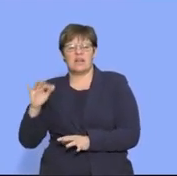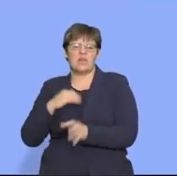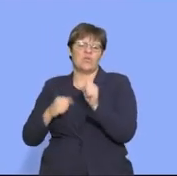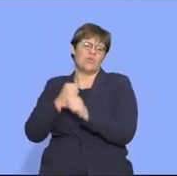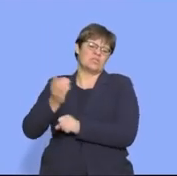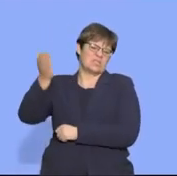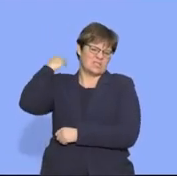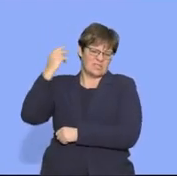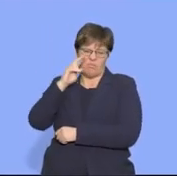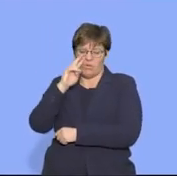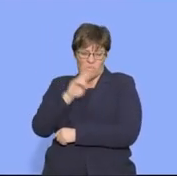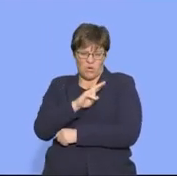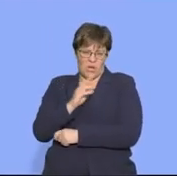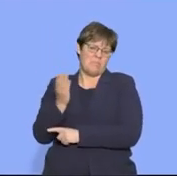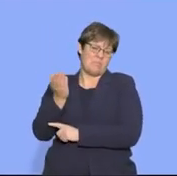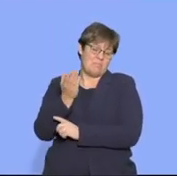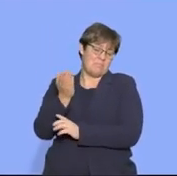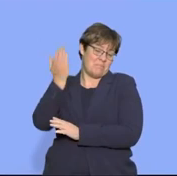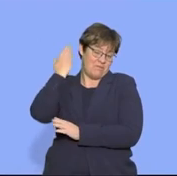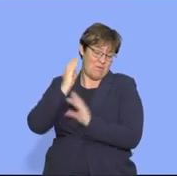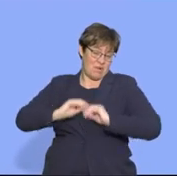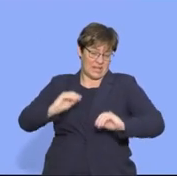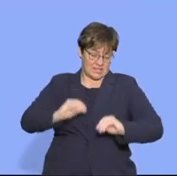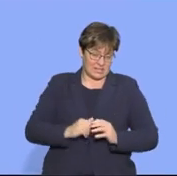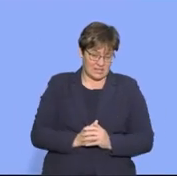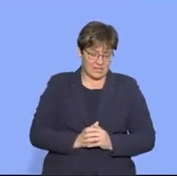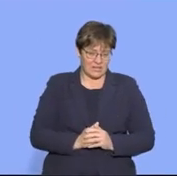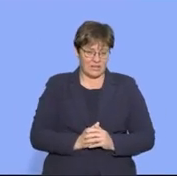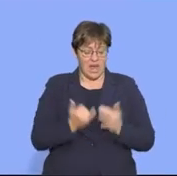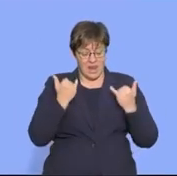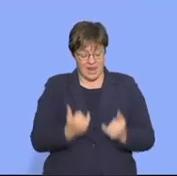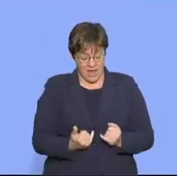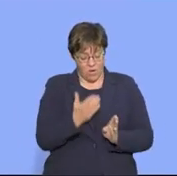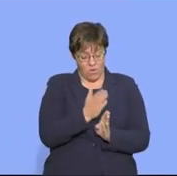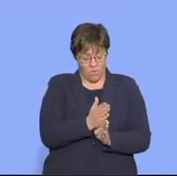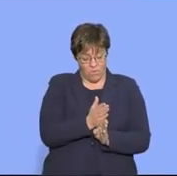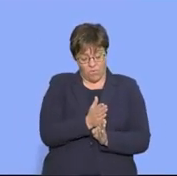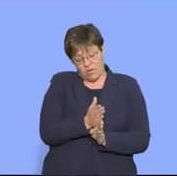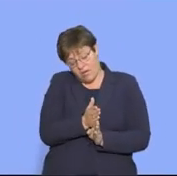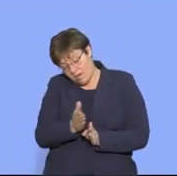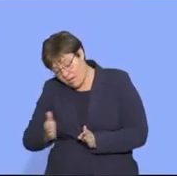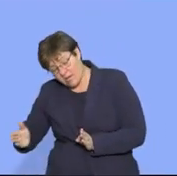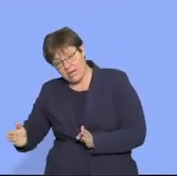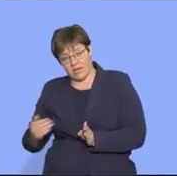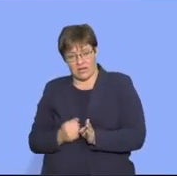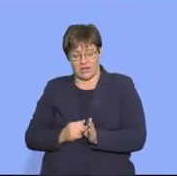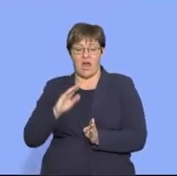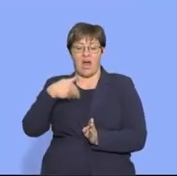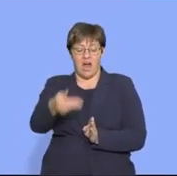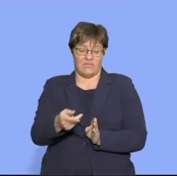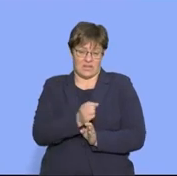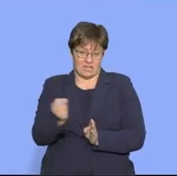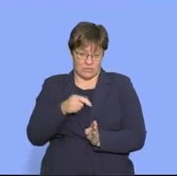4,550 million years that we looked at in the previous lesson. And what we're looking at now is